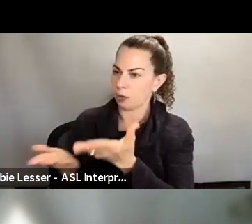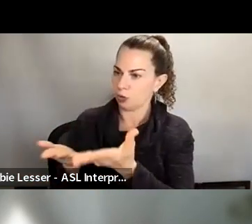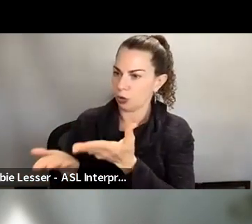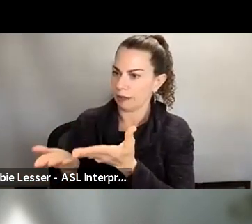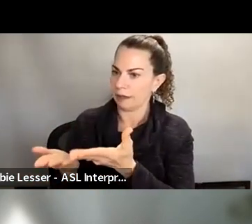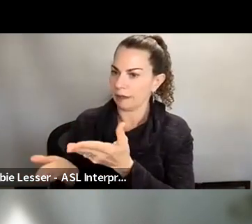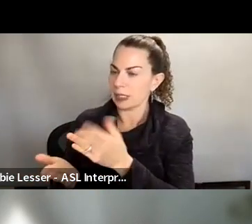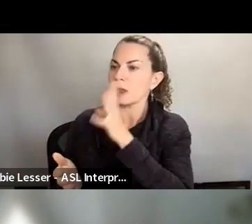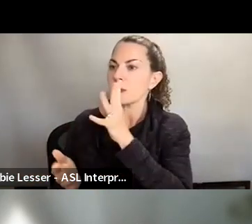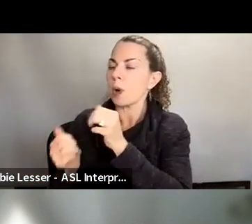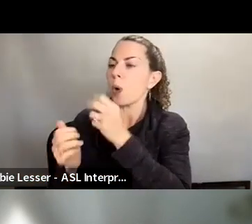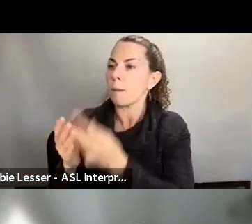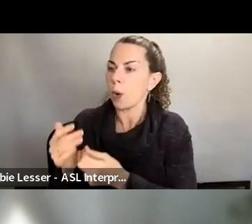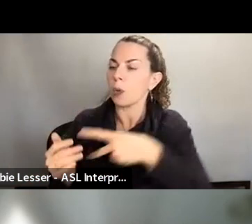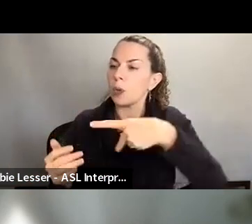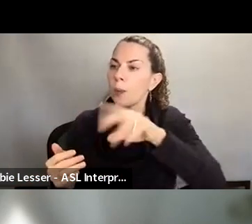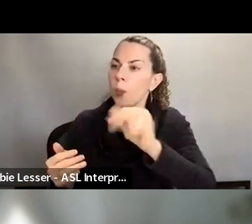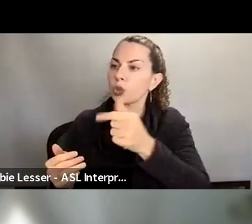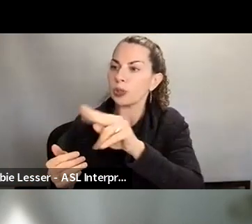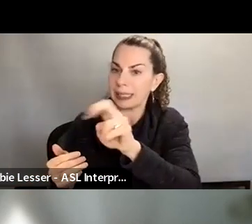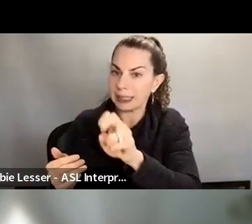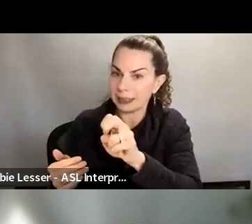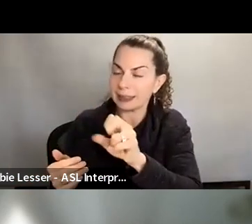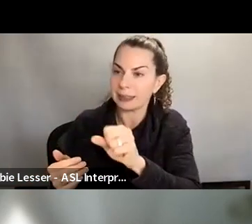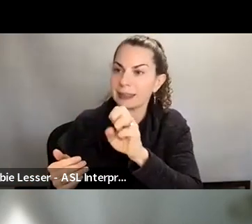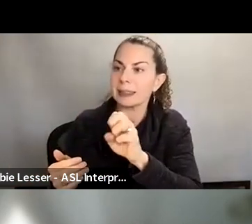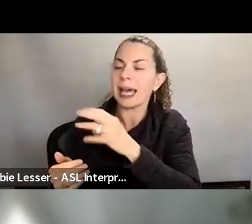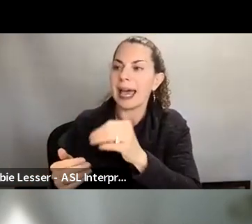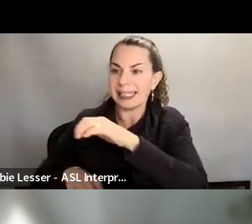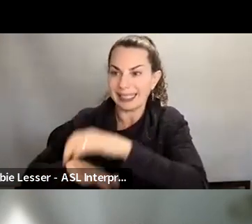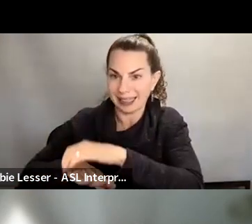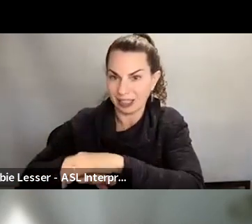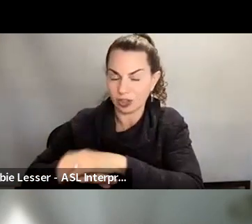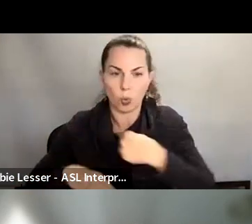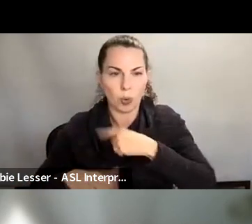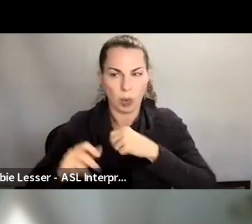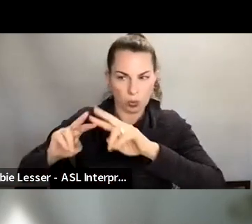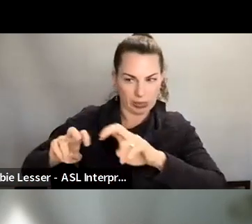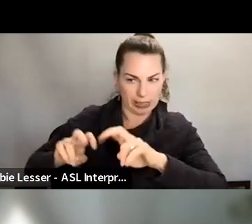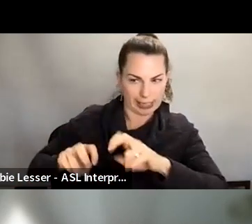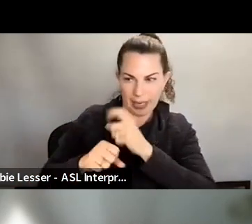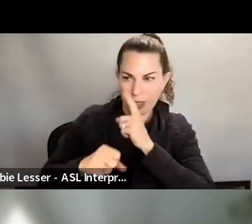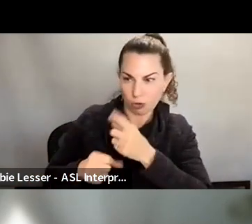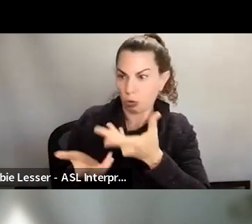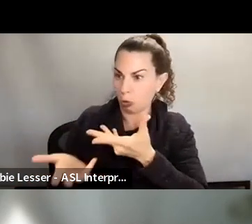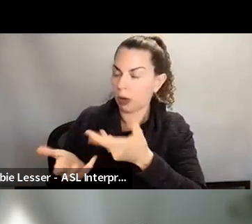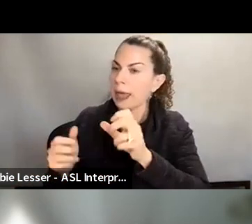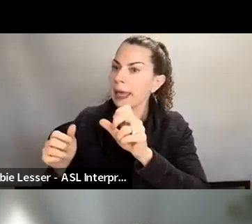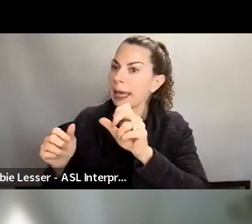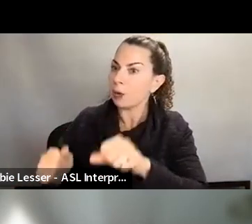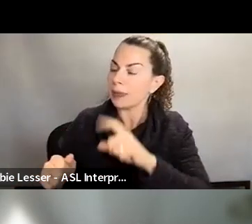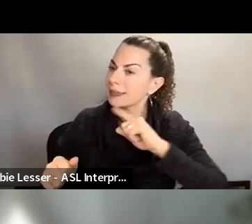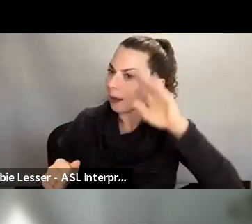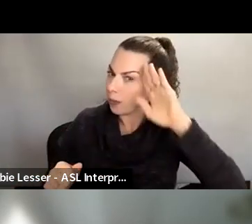both Portuguese and English, we would assess them to make sure that they spoke enough just to give logistical directions or to greet a